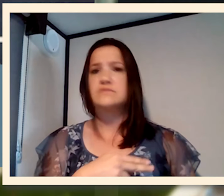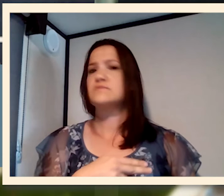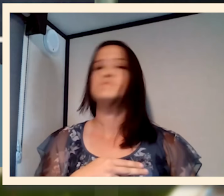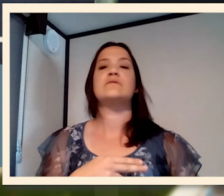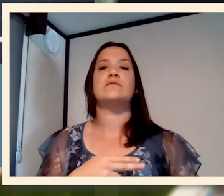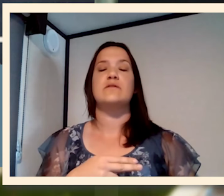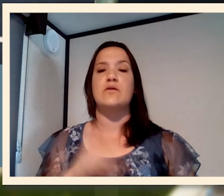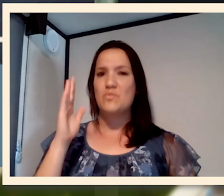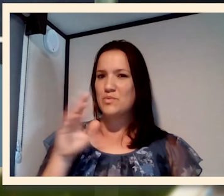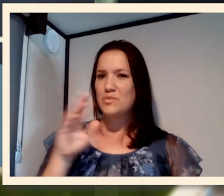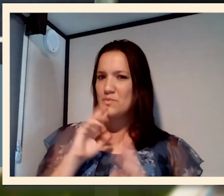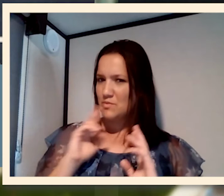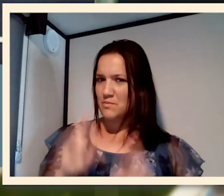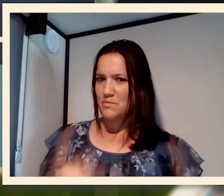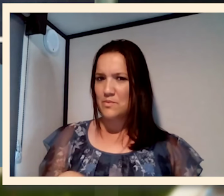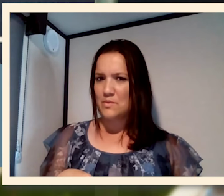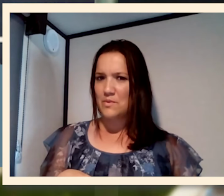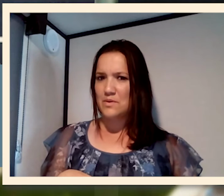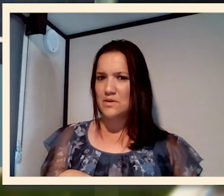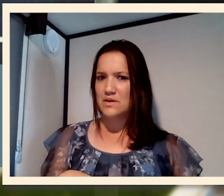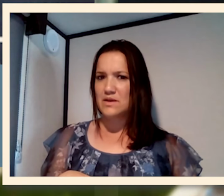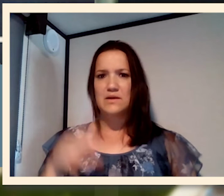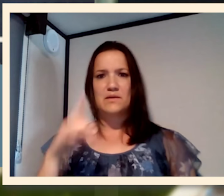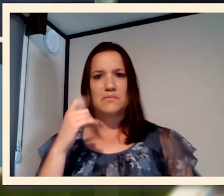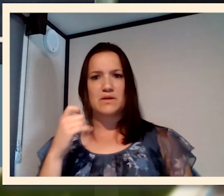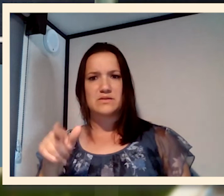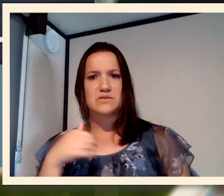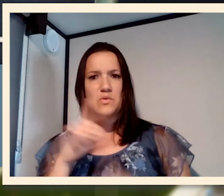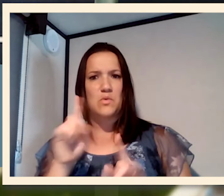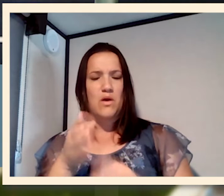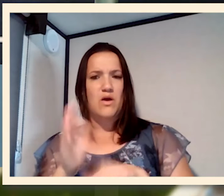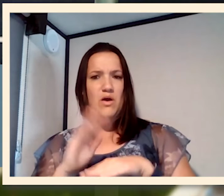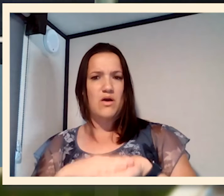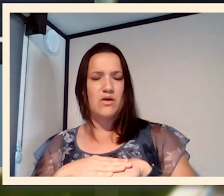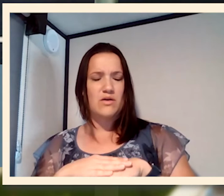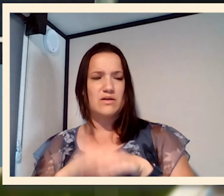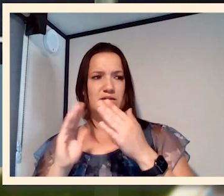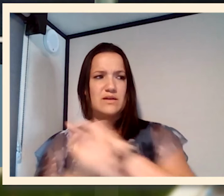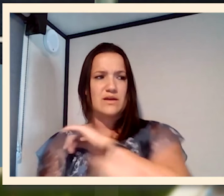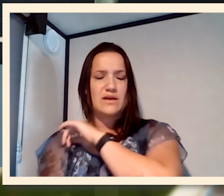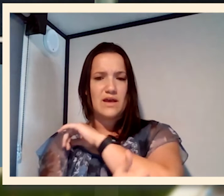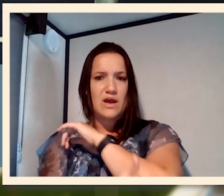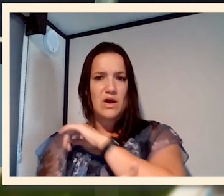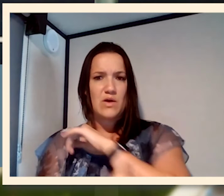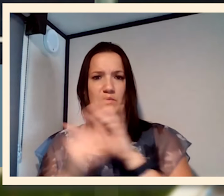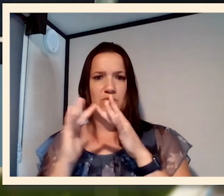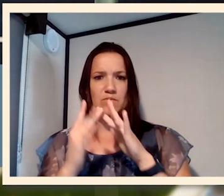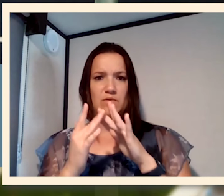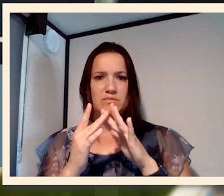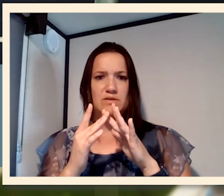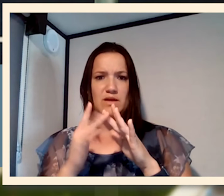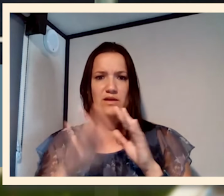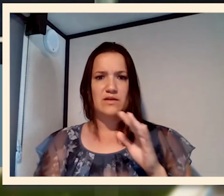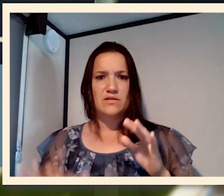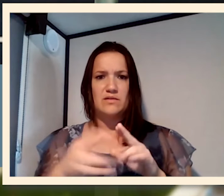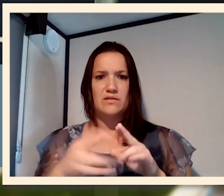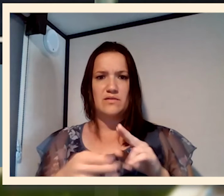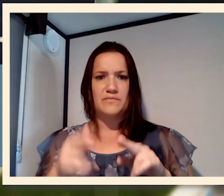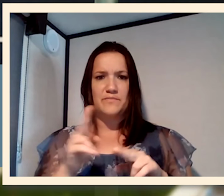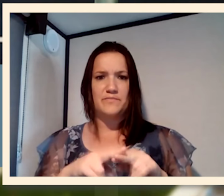the case that hospitals do report their employee numbers, because you go on the county's website,